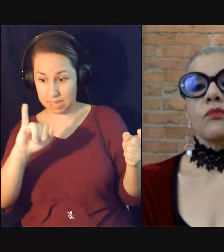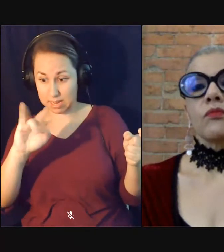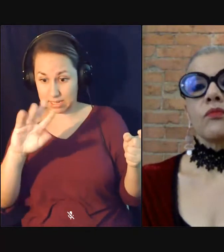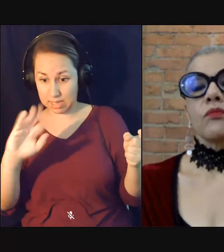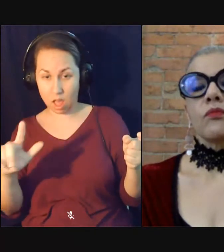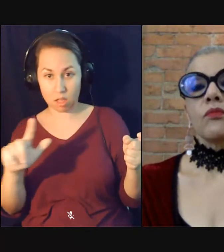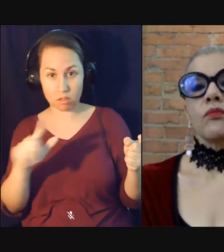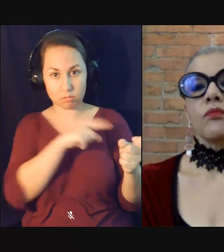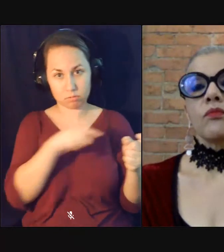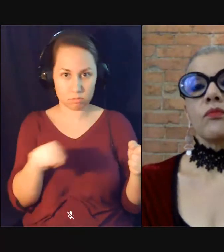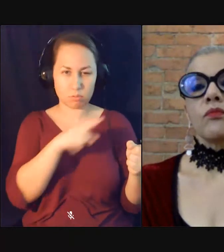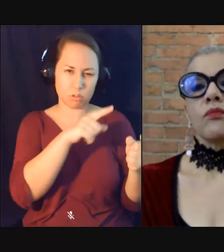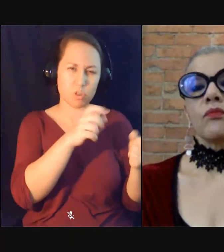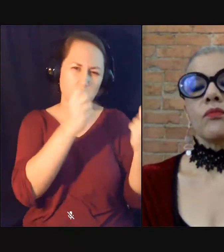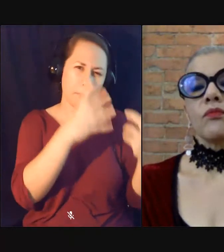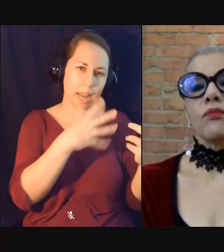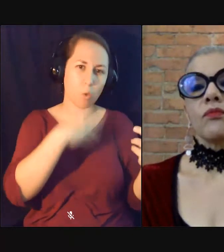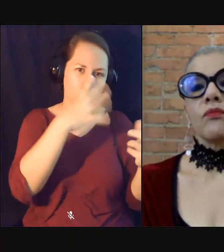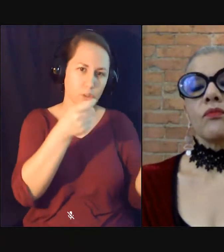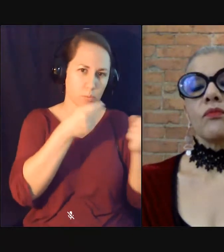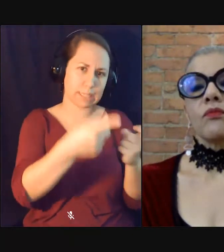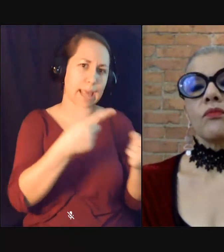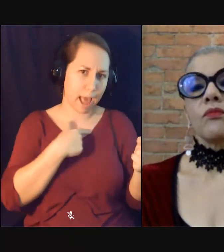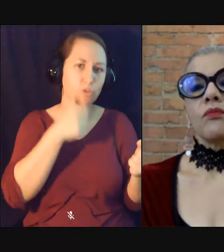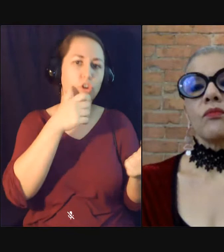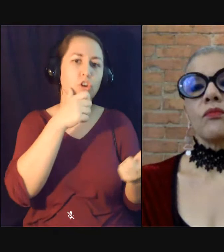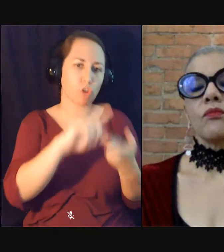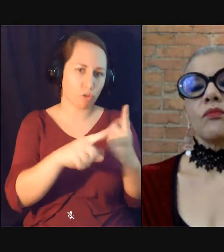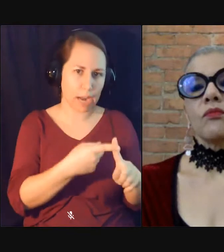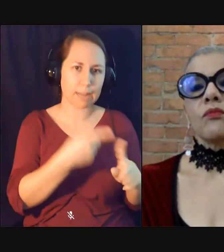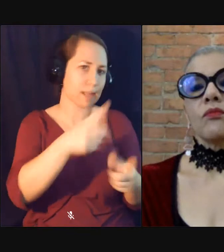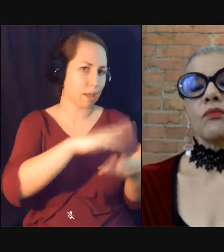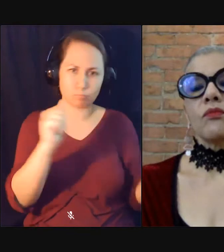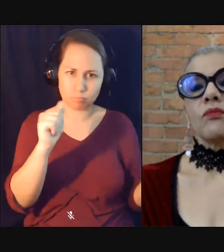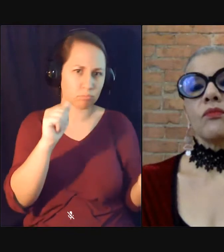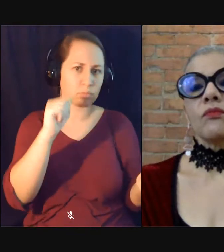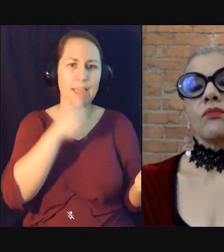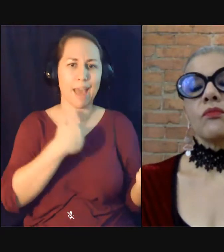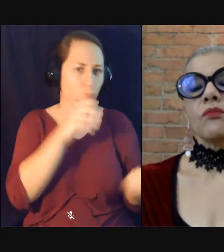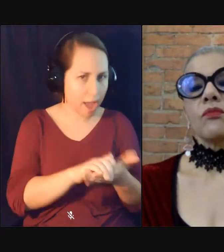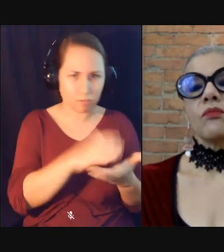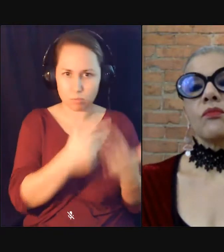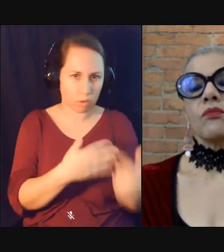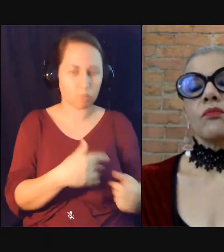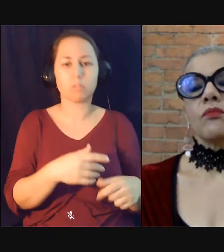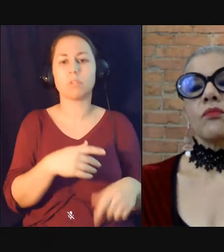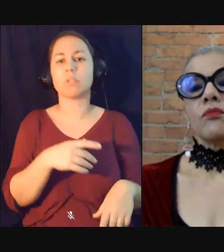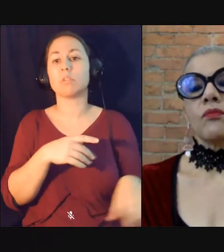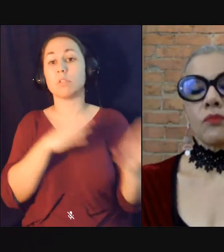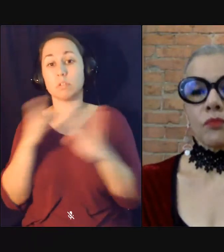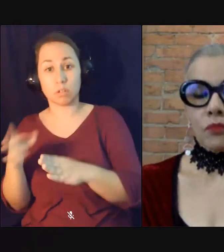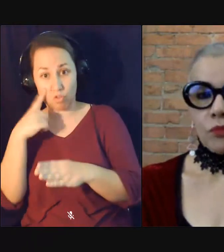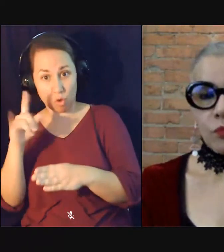supremacists get laid, have girlfriends, have wives. And there are women in the white supremacist movement as well. But as to the incel